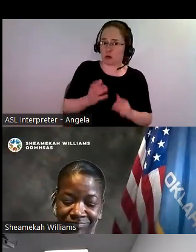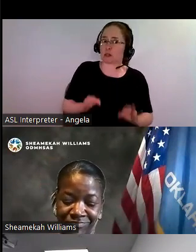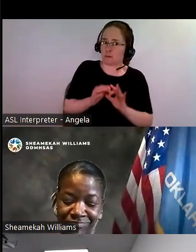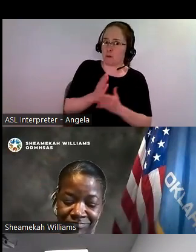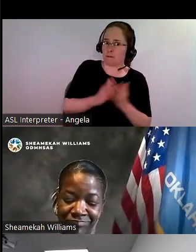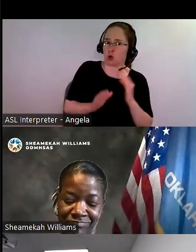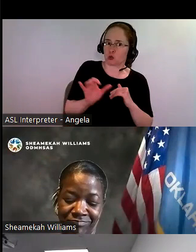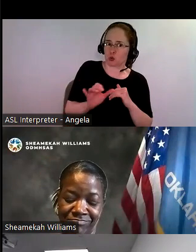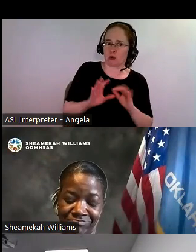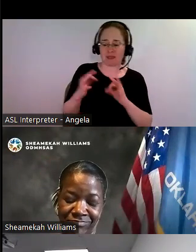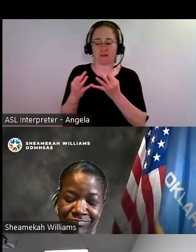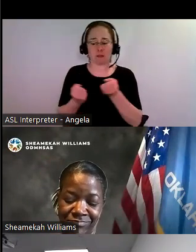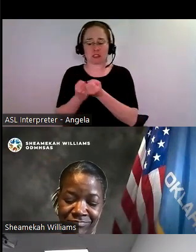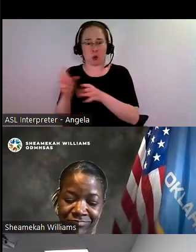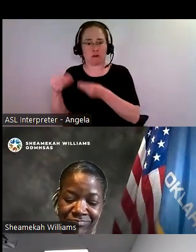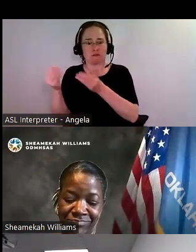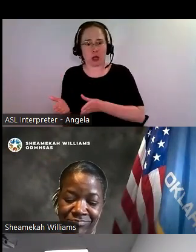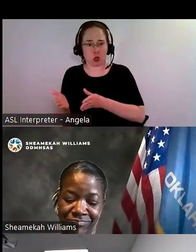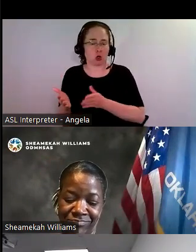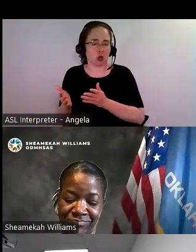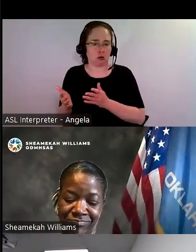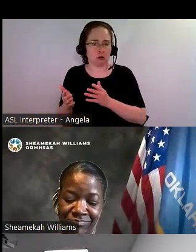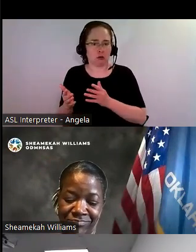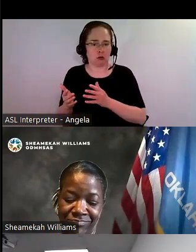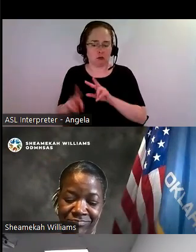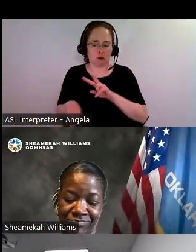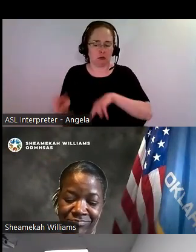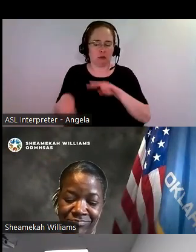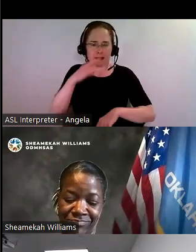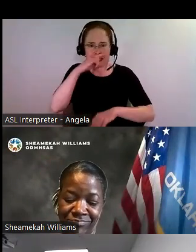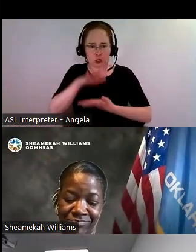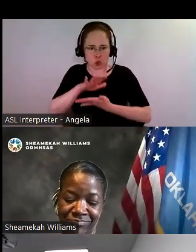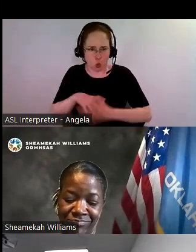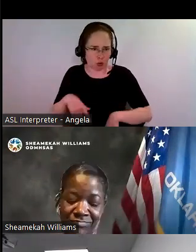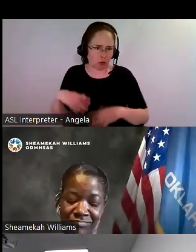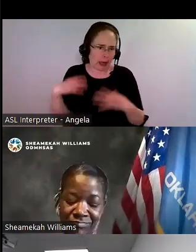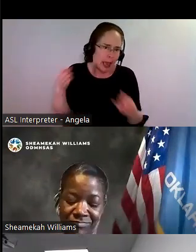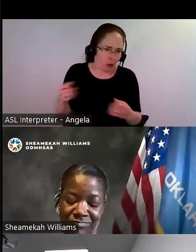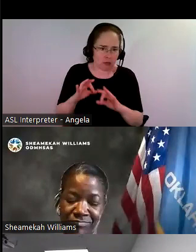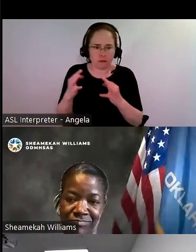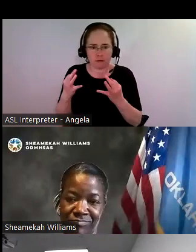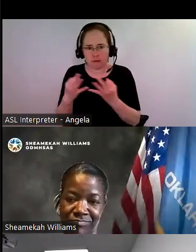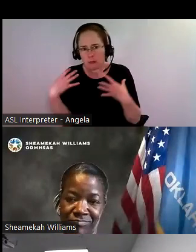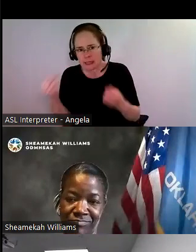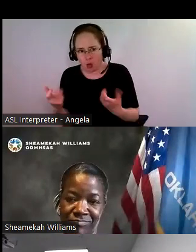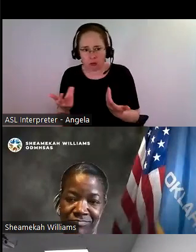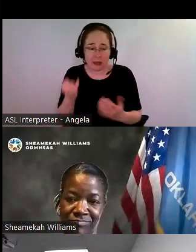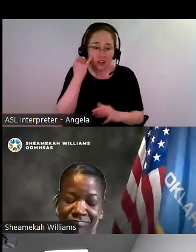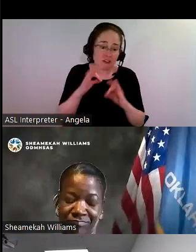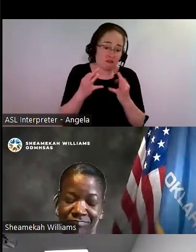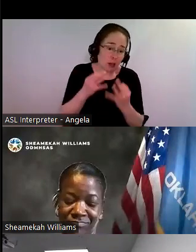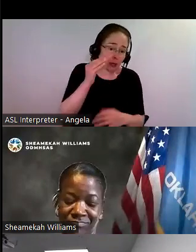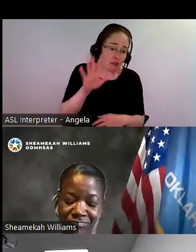support provider is looking at the kid's school, at the kid's health, at the family's health, at the family's home,